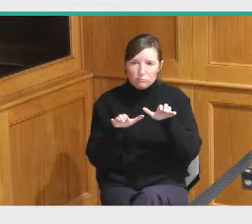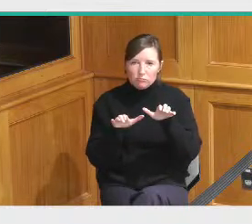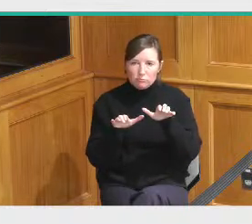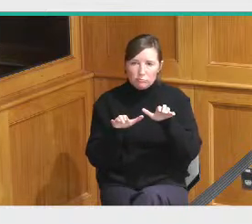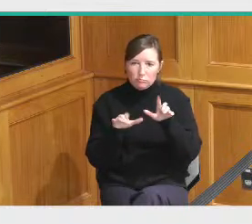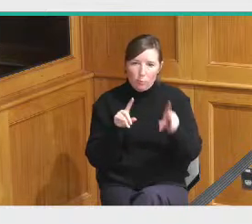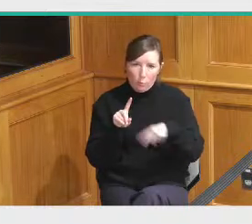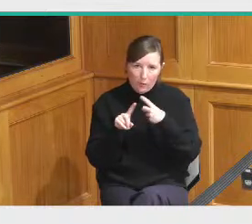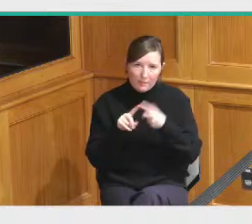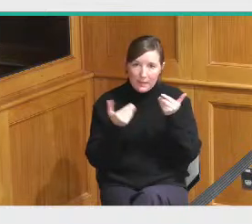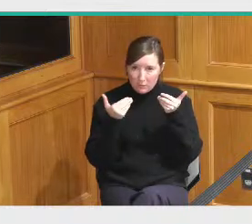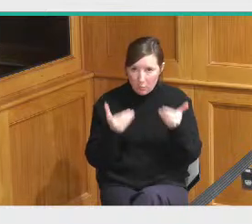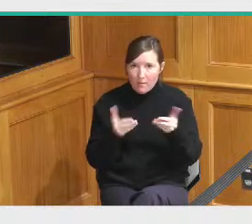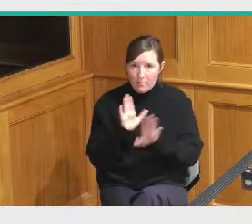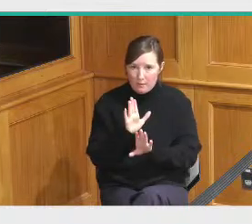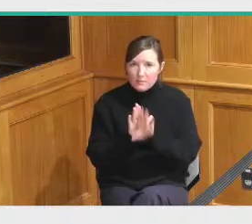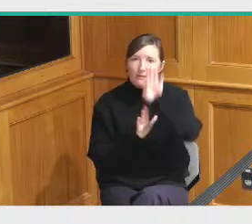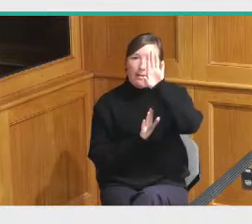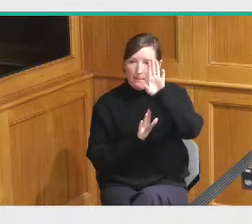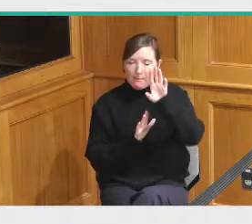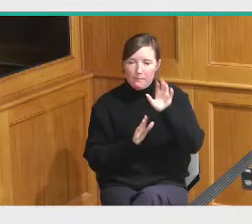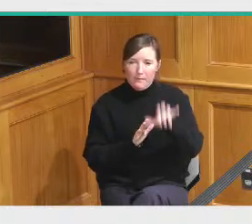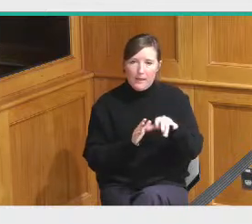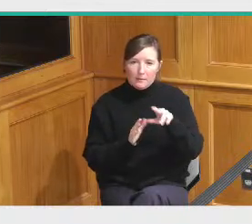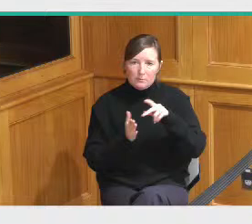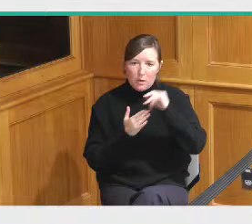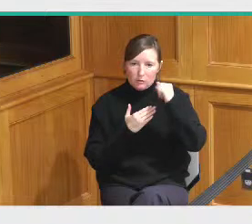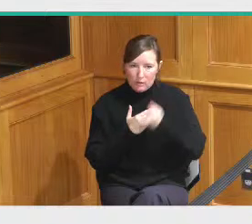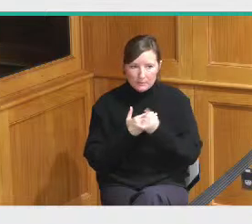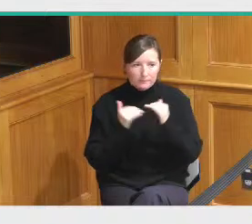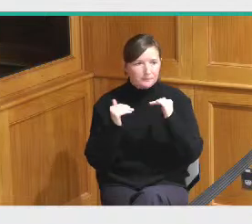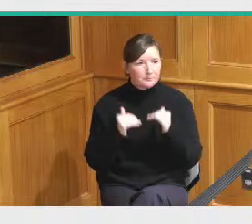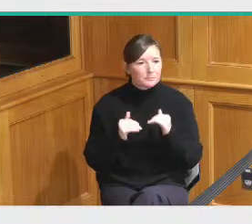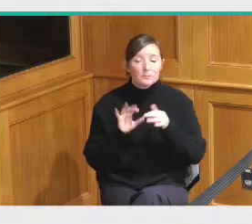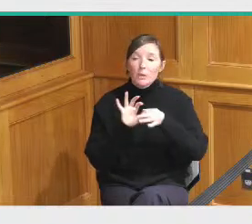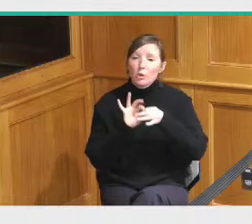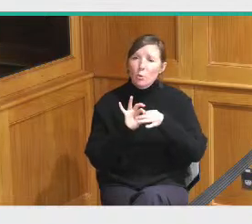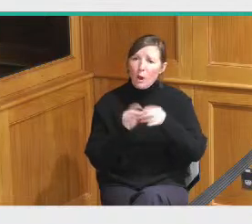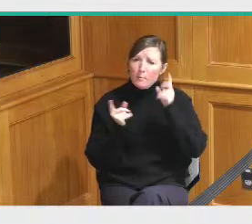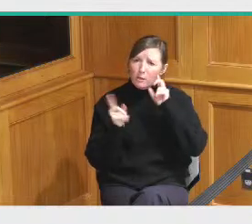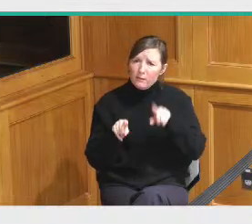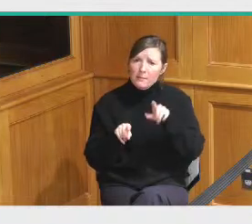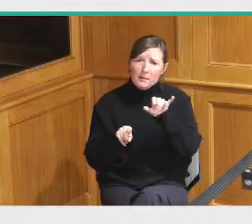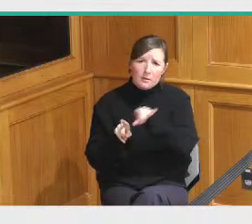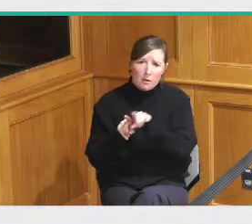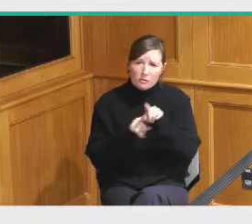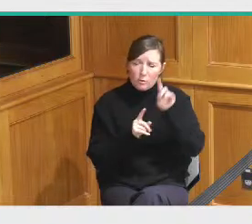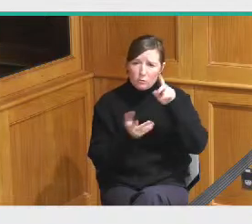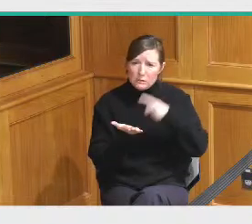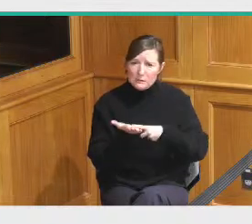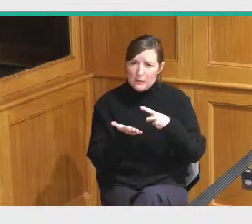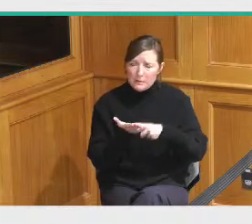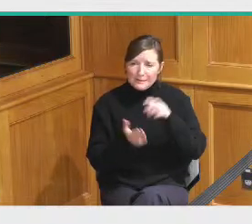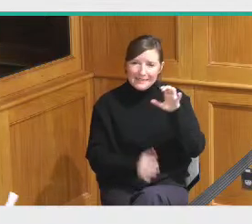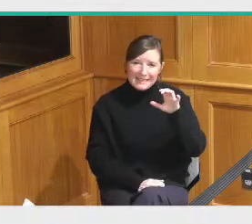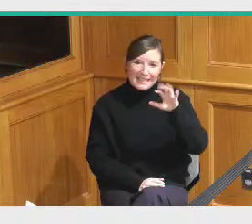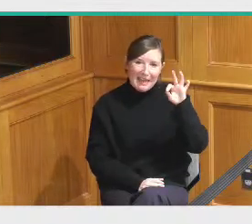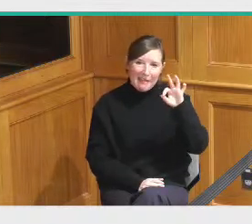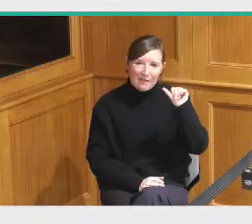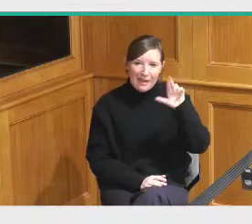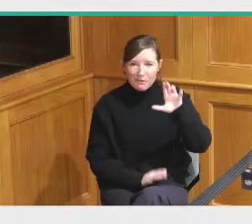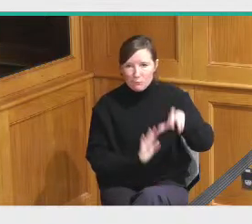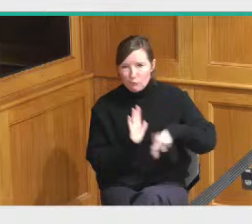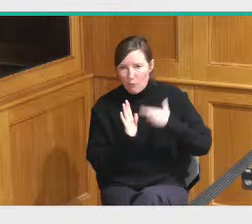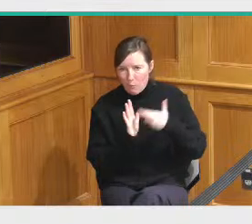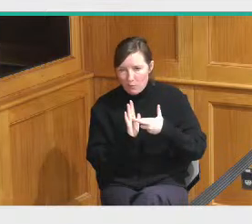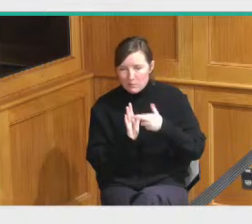execution of the development agreement. The cooperative agreement also discusses the role of the CFA moving forward.